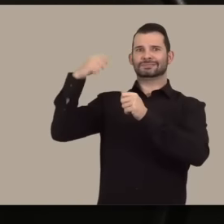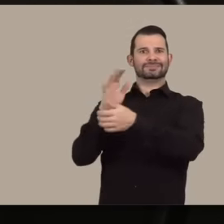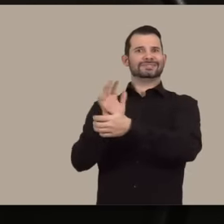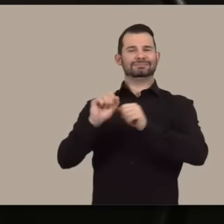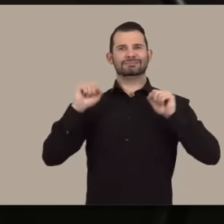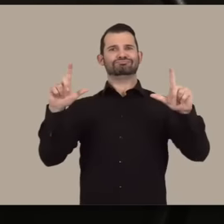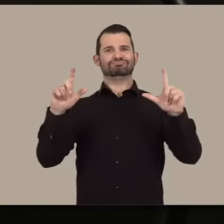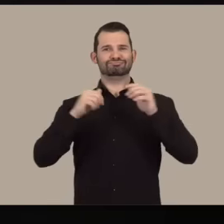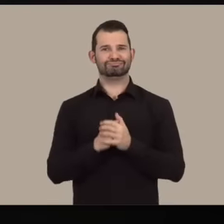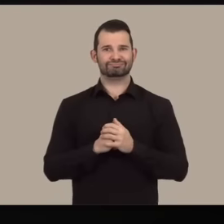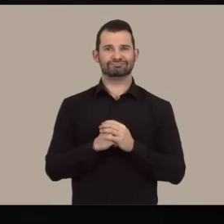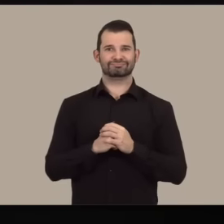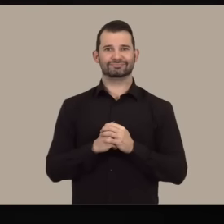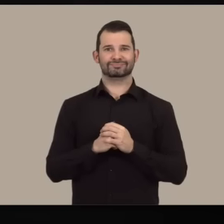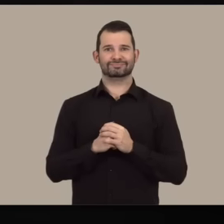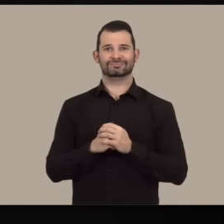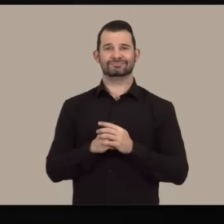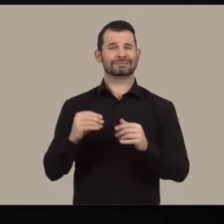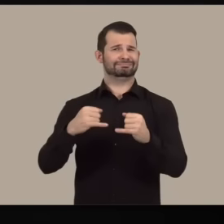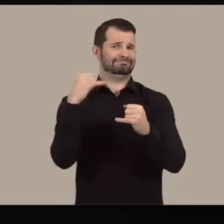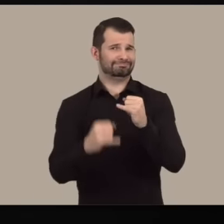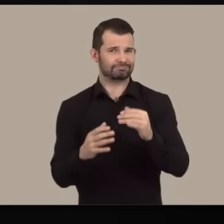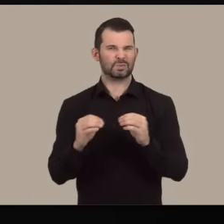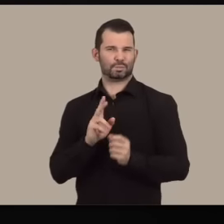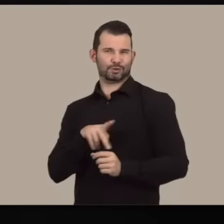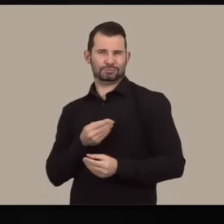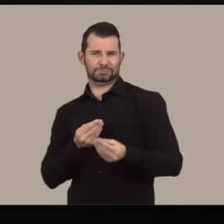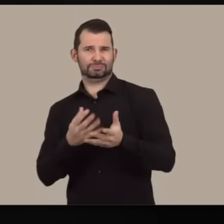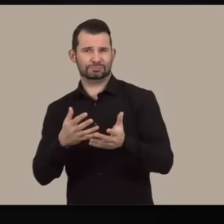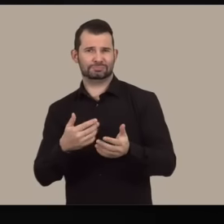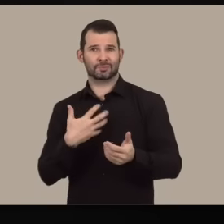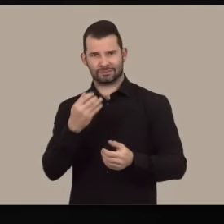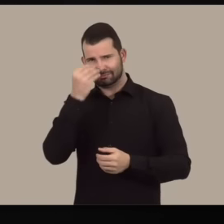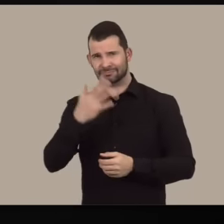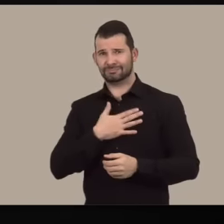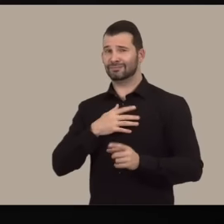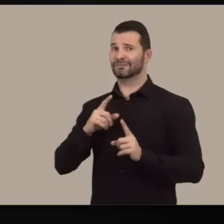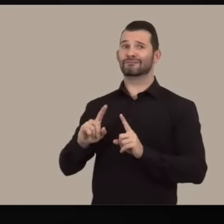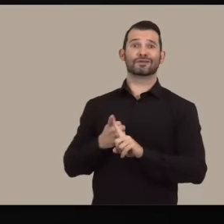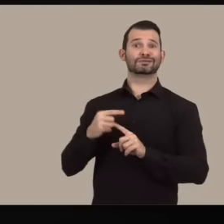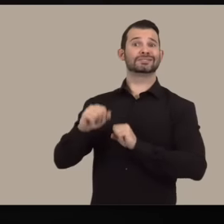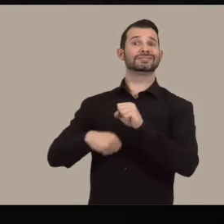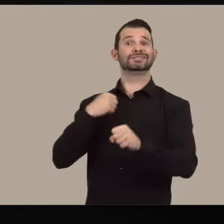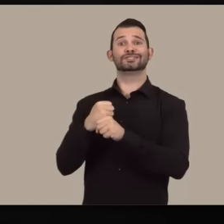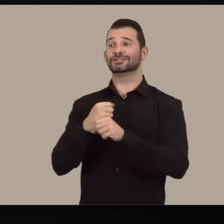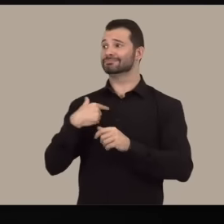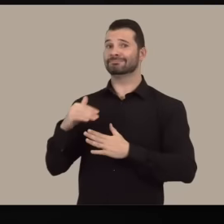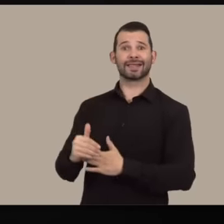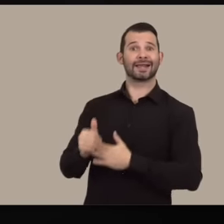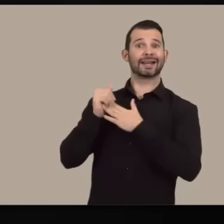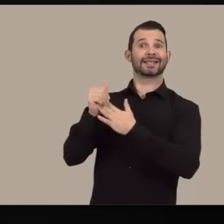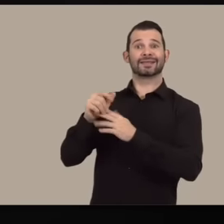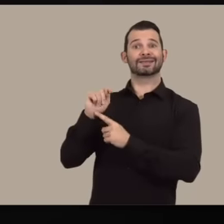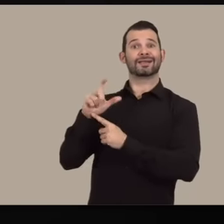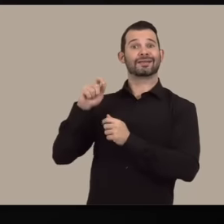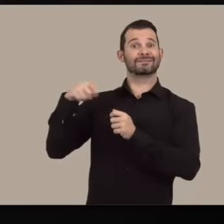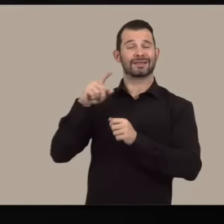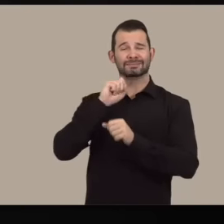Indigenous cinema. Finally, on a more personal note, I'd like to say that my first year of leading Telefilm has